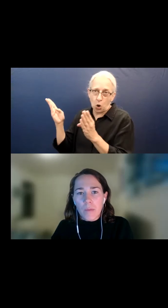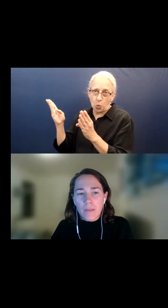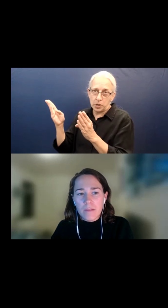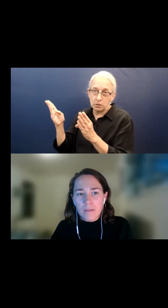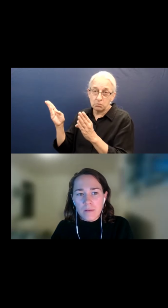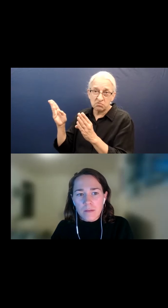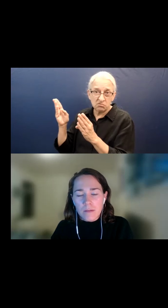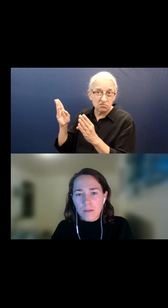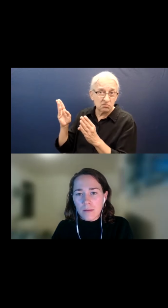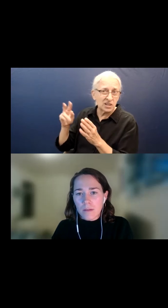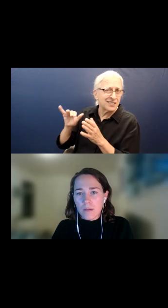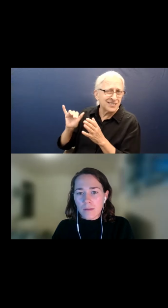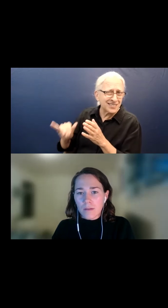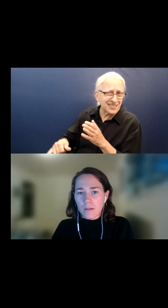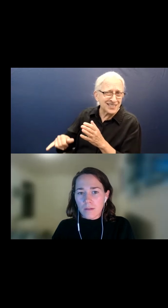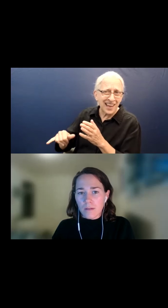summer months?